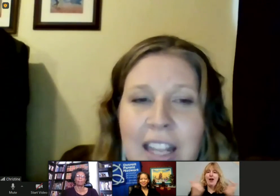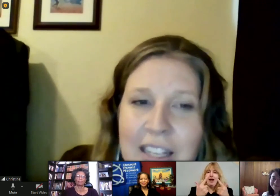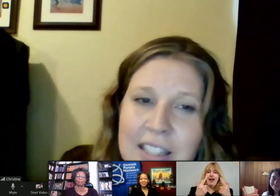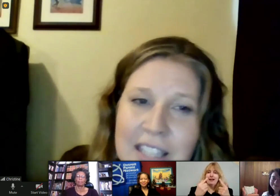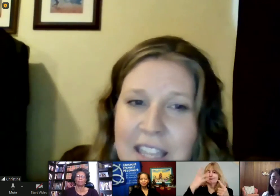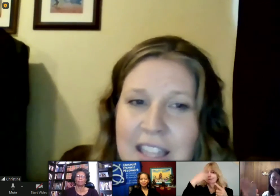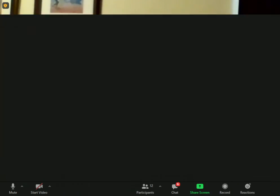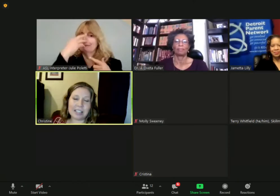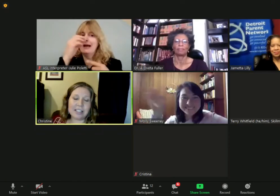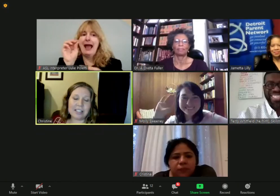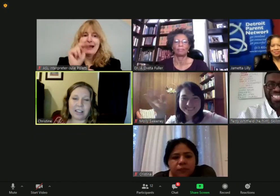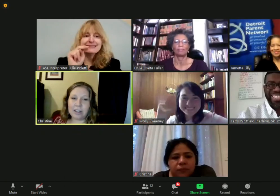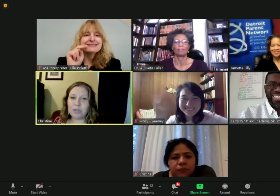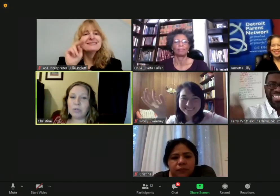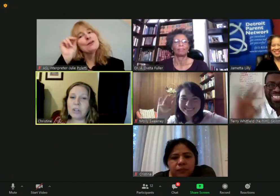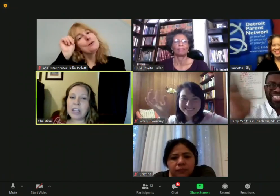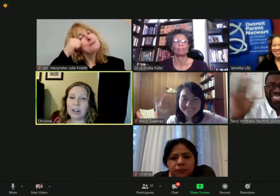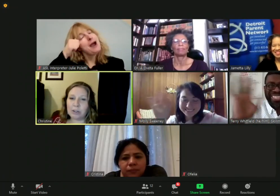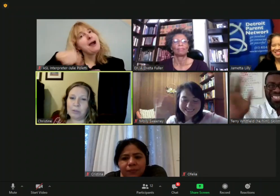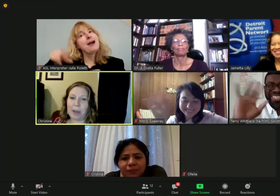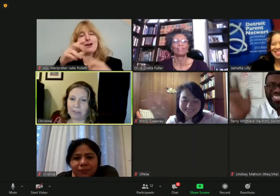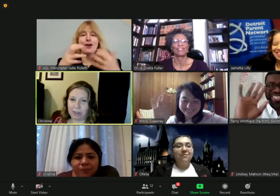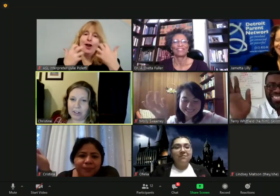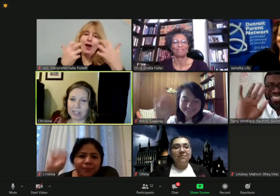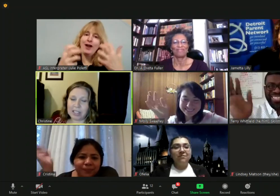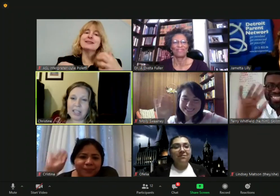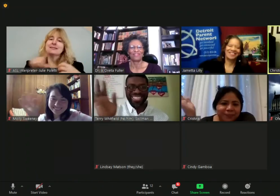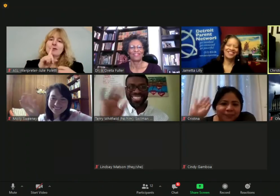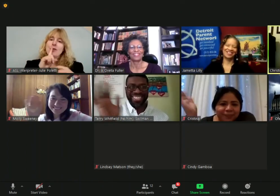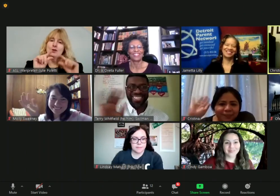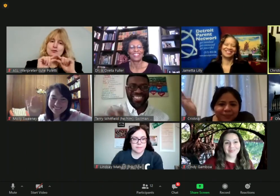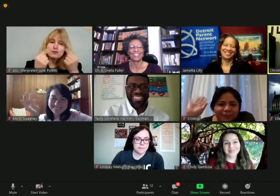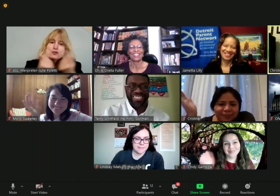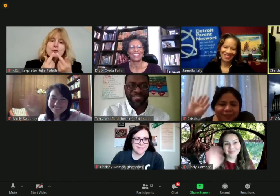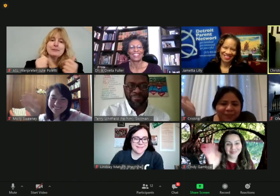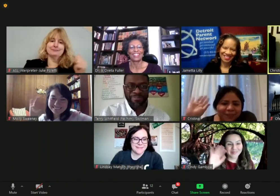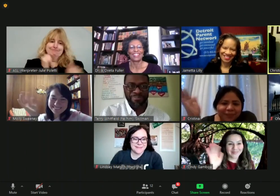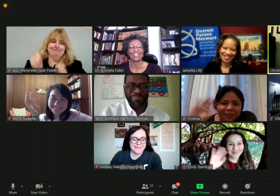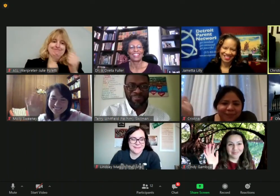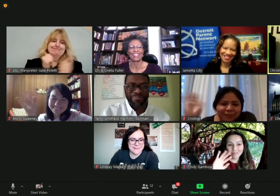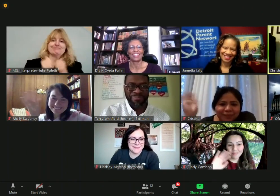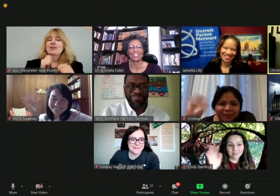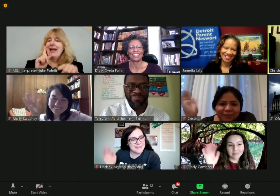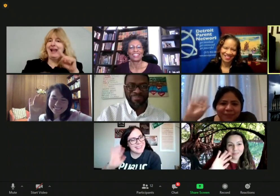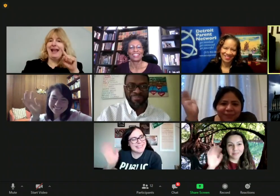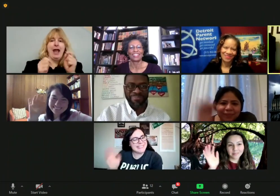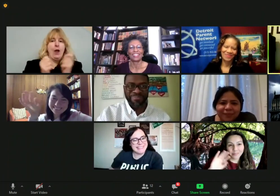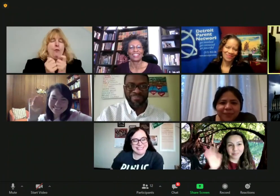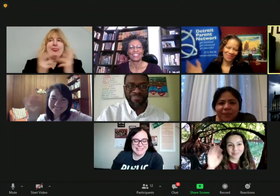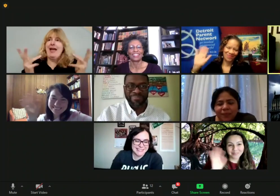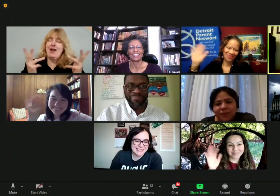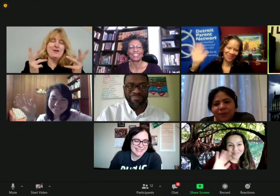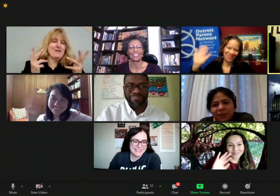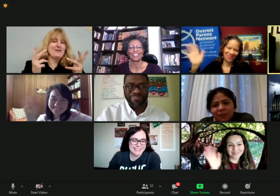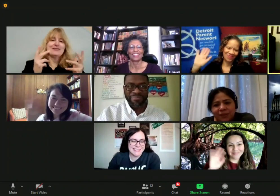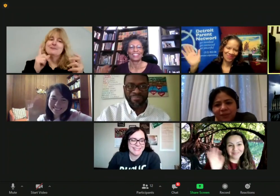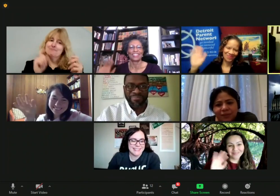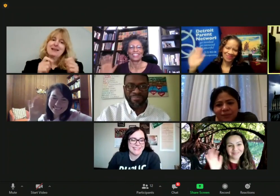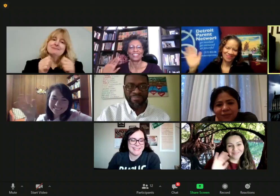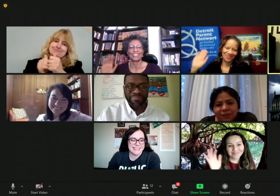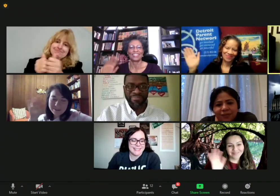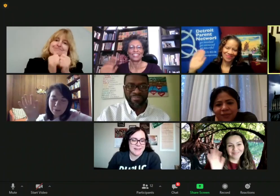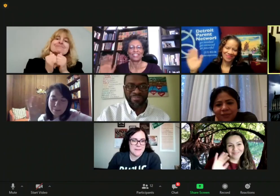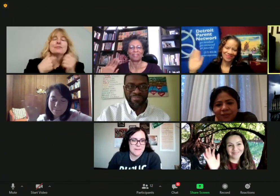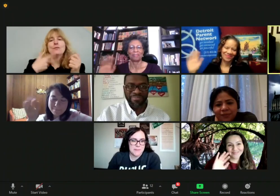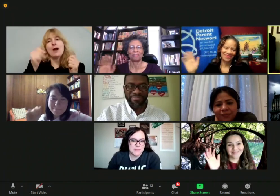our audience that this is truly a group effort. Yeah. We couldn't do it without each other. And we want to remind everybody to